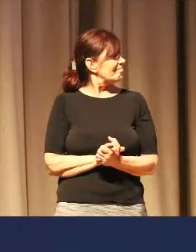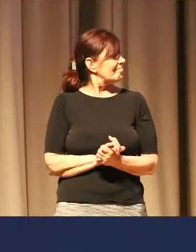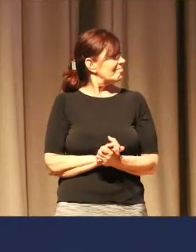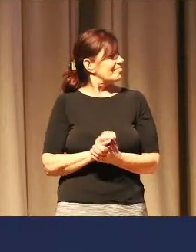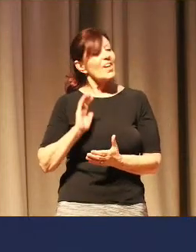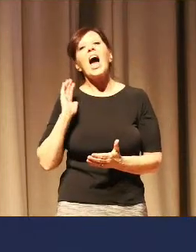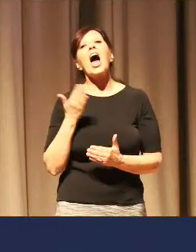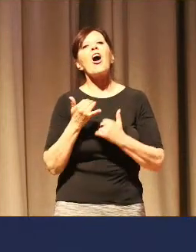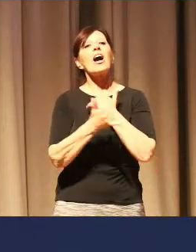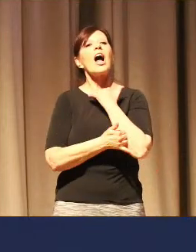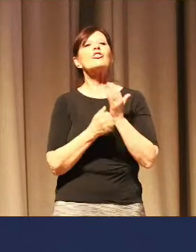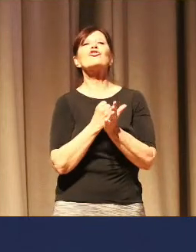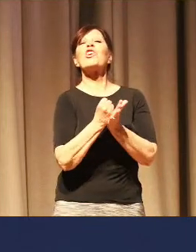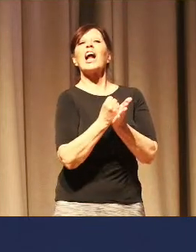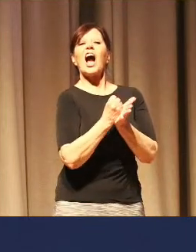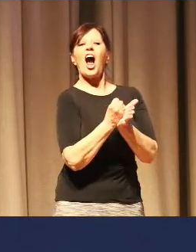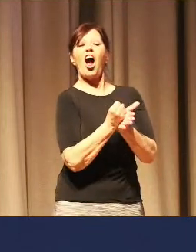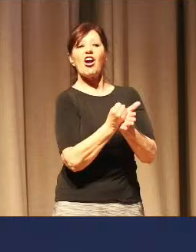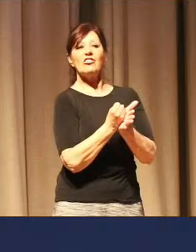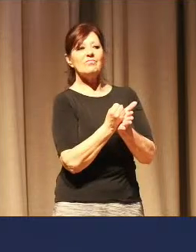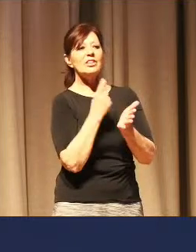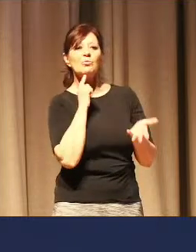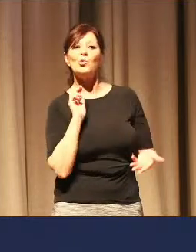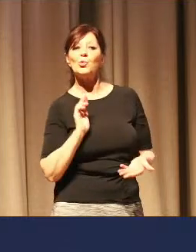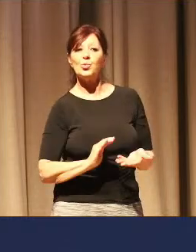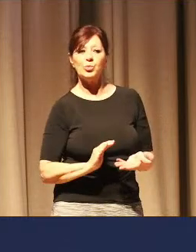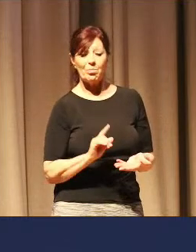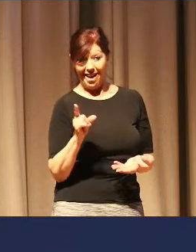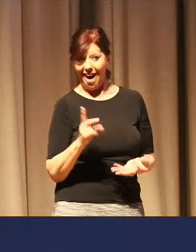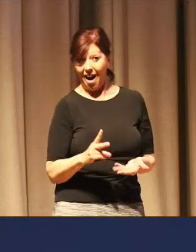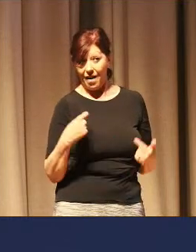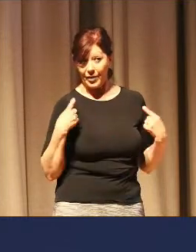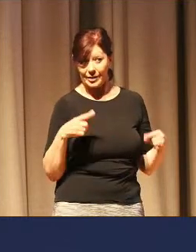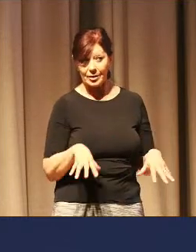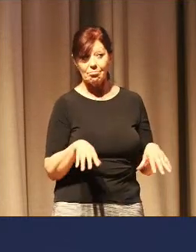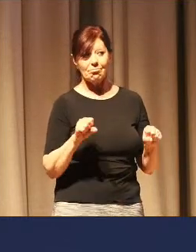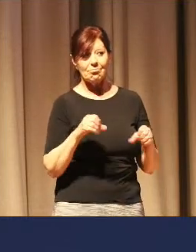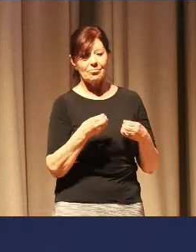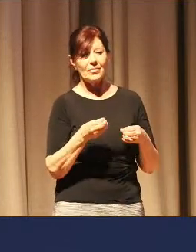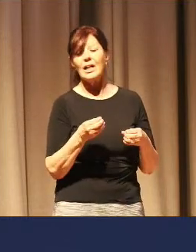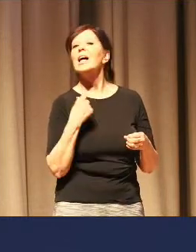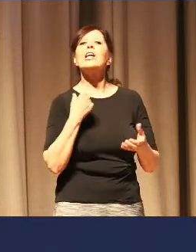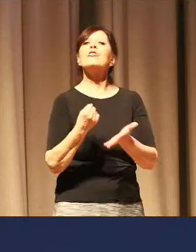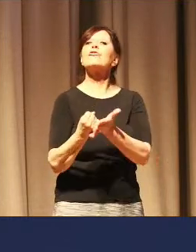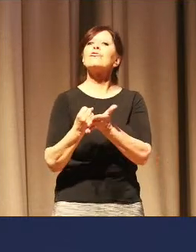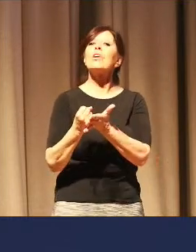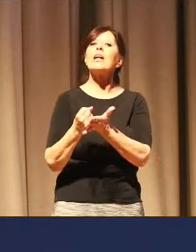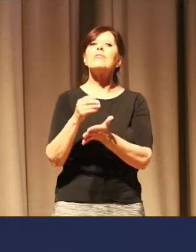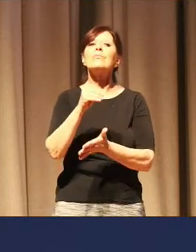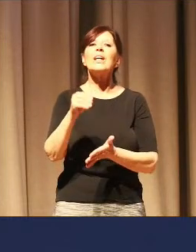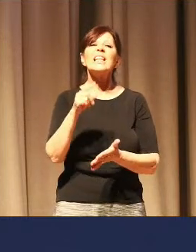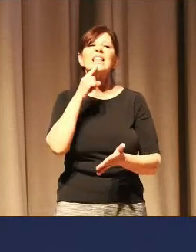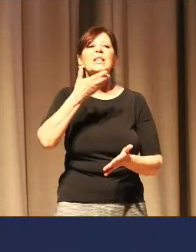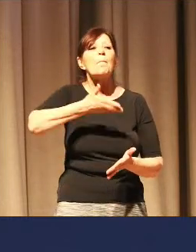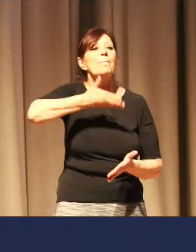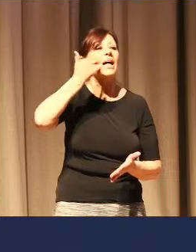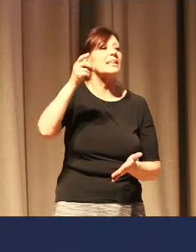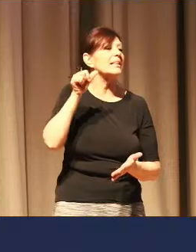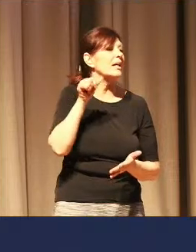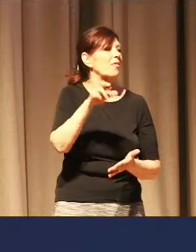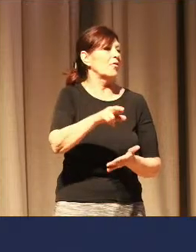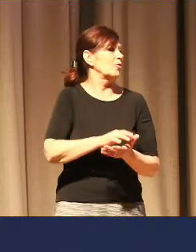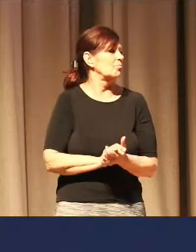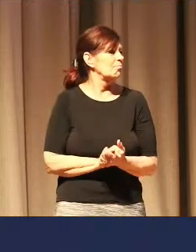Our county's credit card, its debt load, has been reduced by half since I took office, and our credit rating is the best it has ever